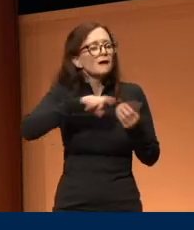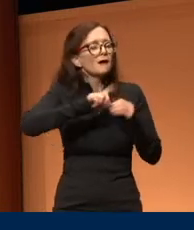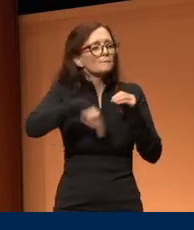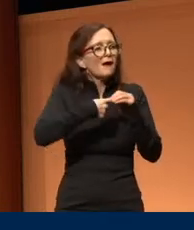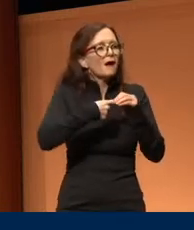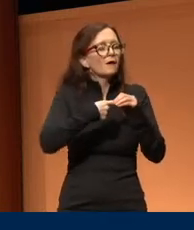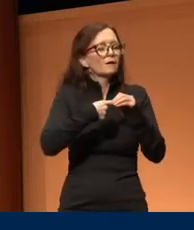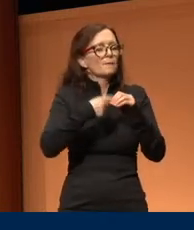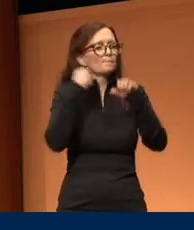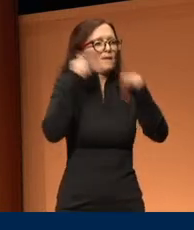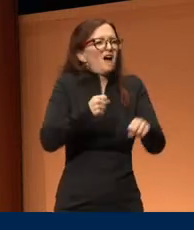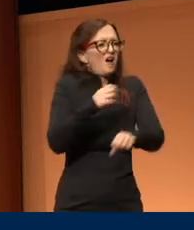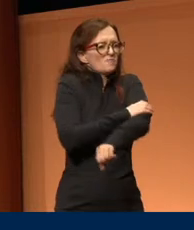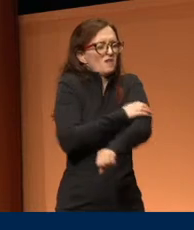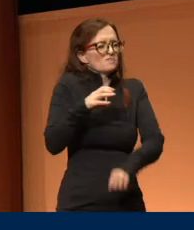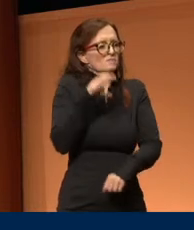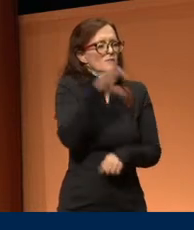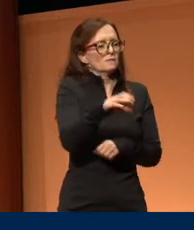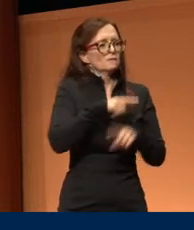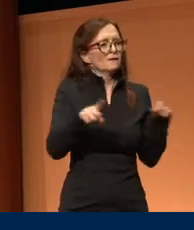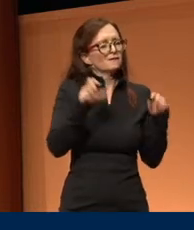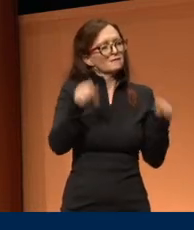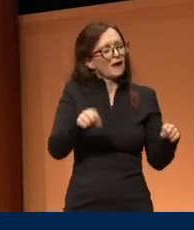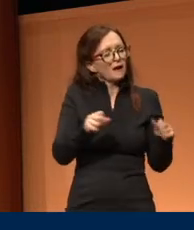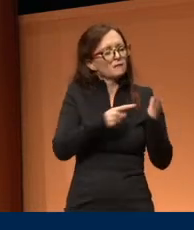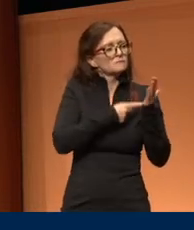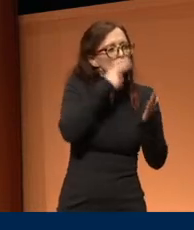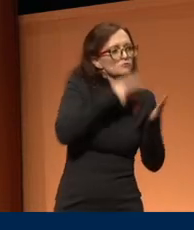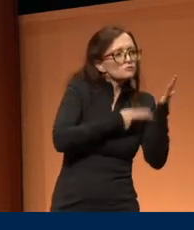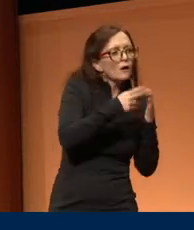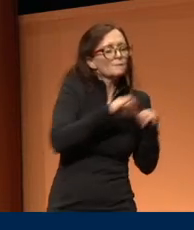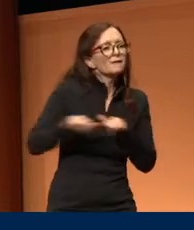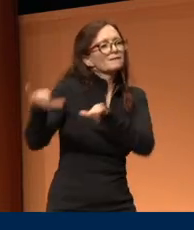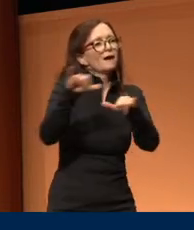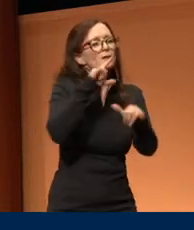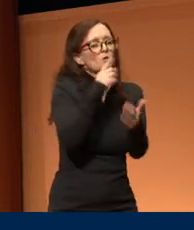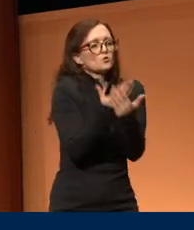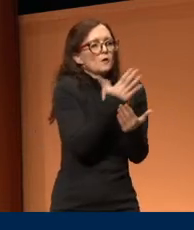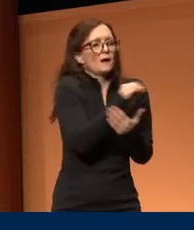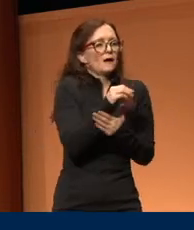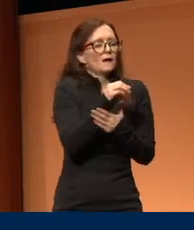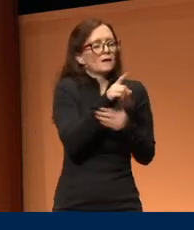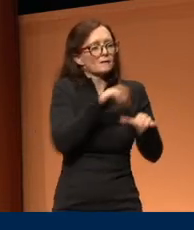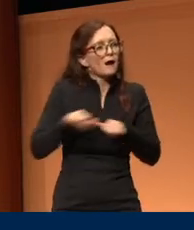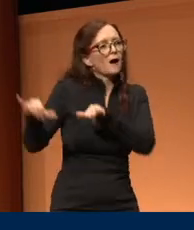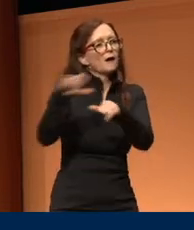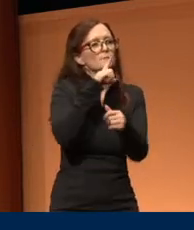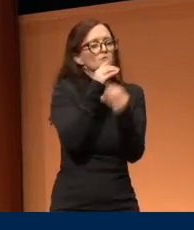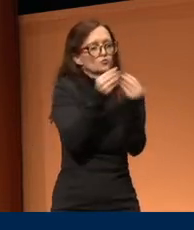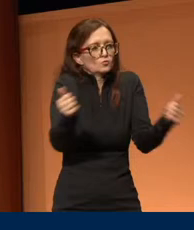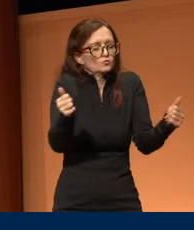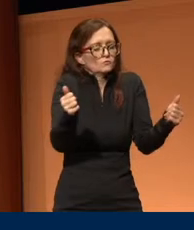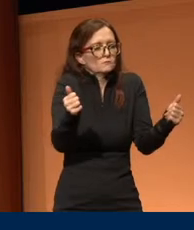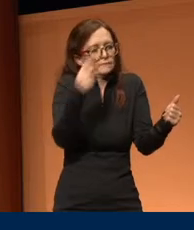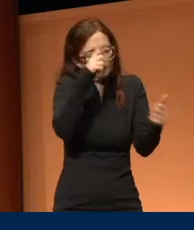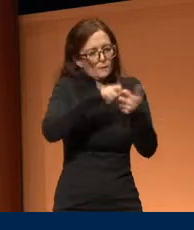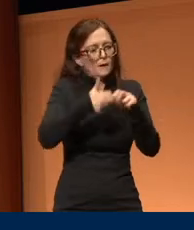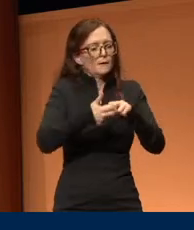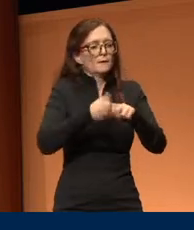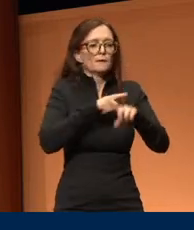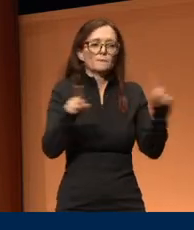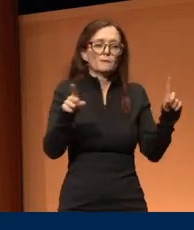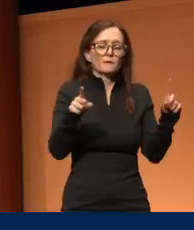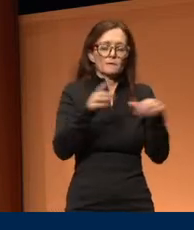power. It can also be a caring search for truth, the common good, and common solutions to common problems. But I do want to